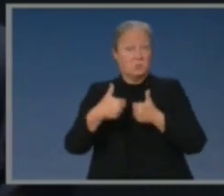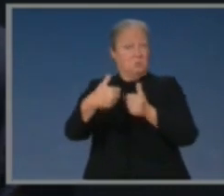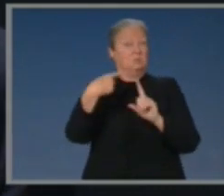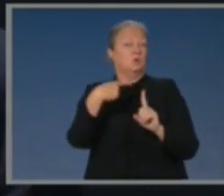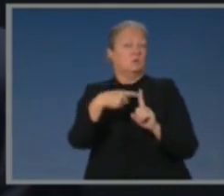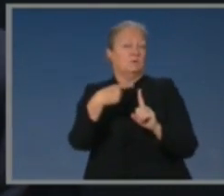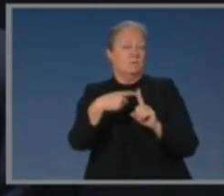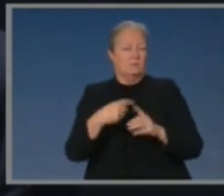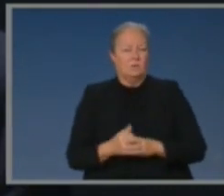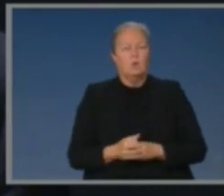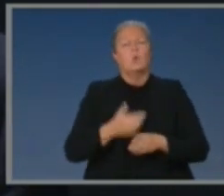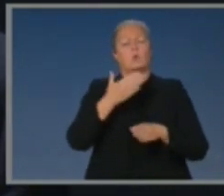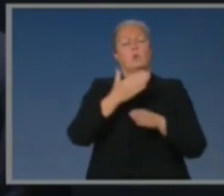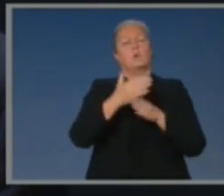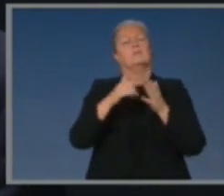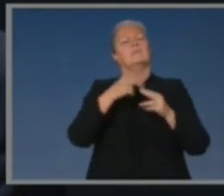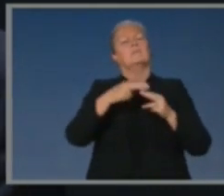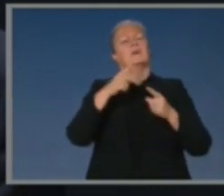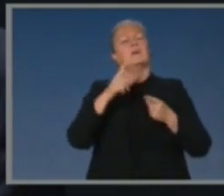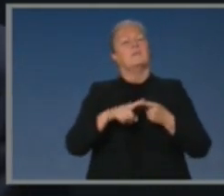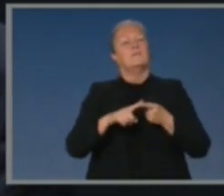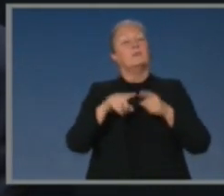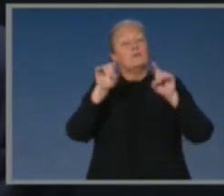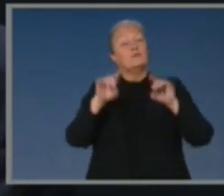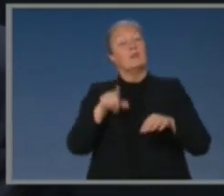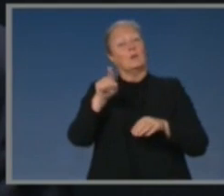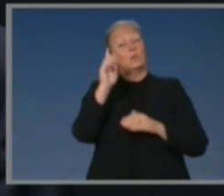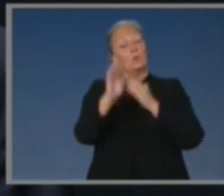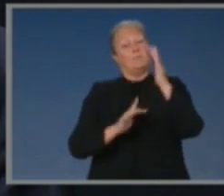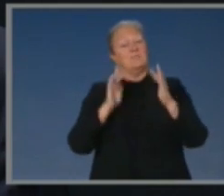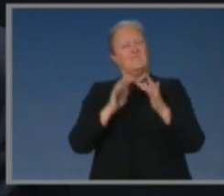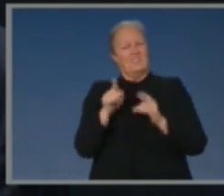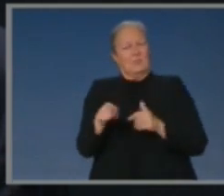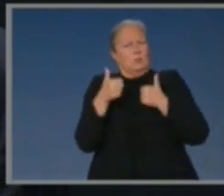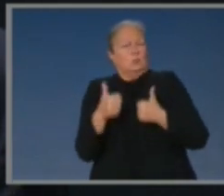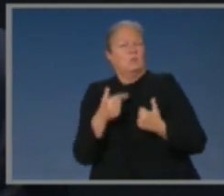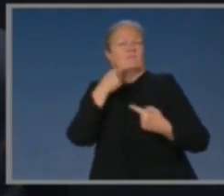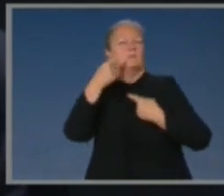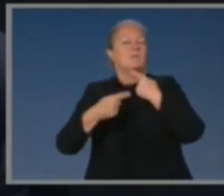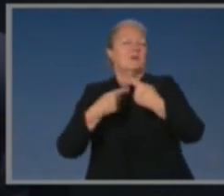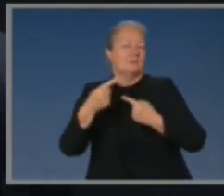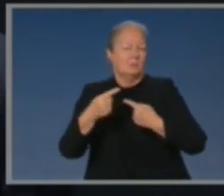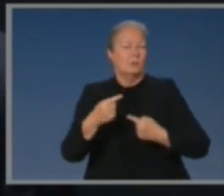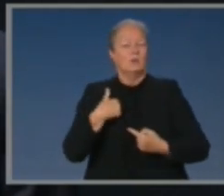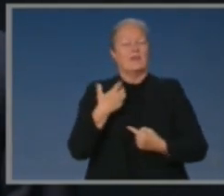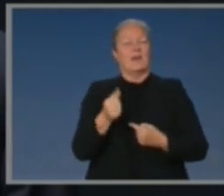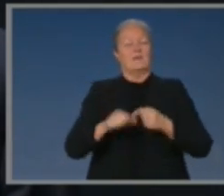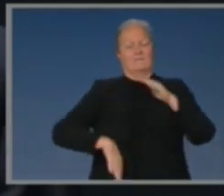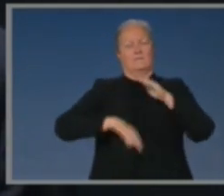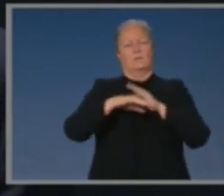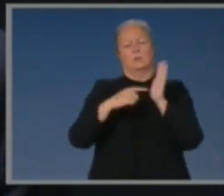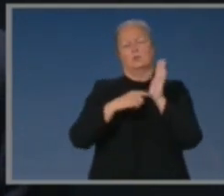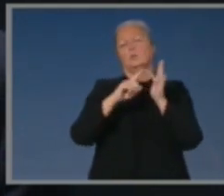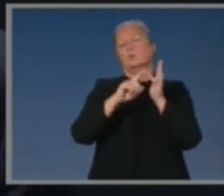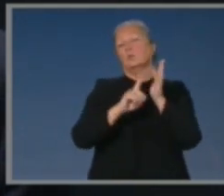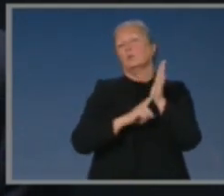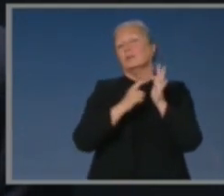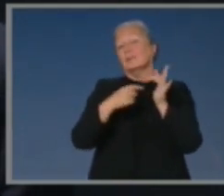WorkSafe Australia website now as a resource, businesses will have a complete toolkit once we complete the